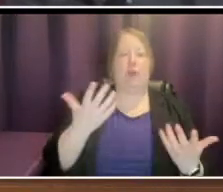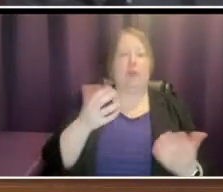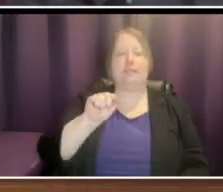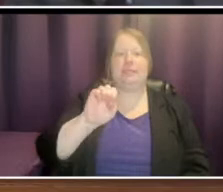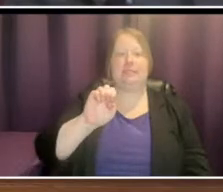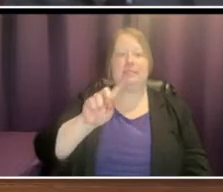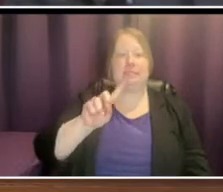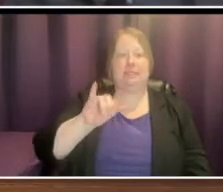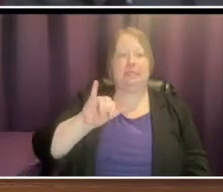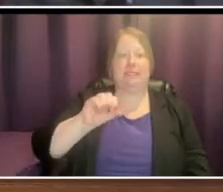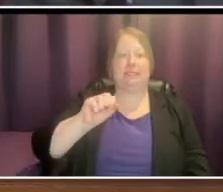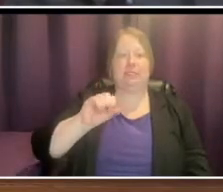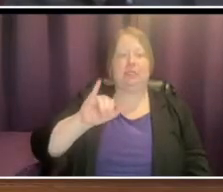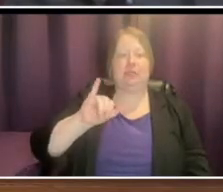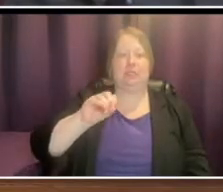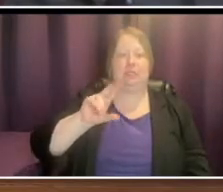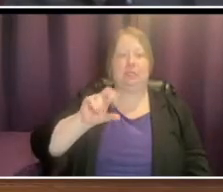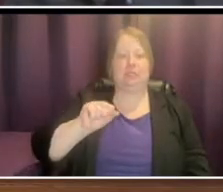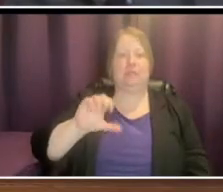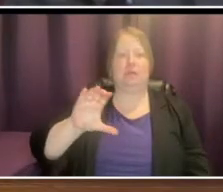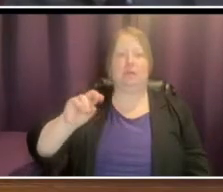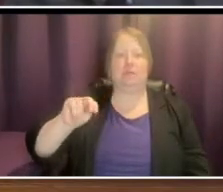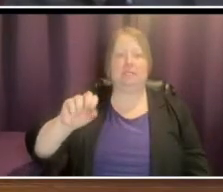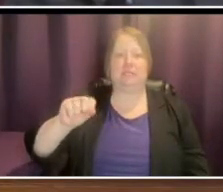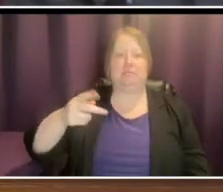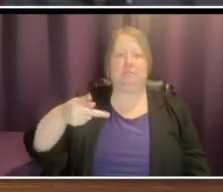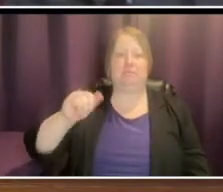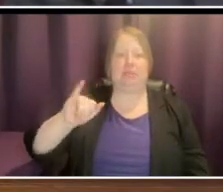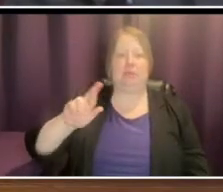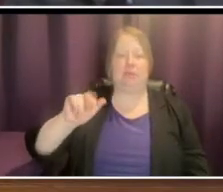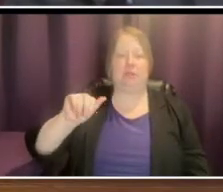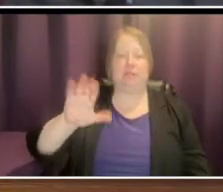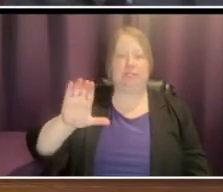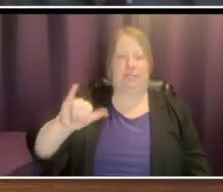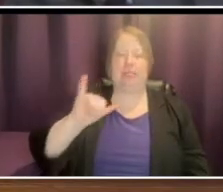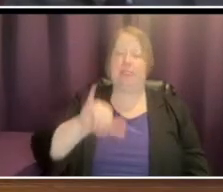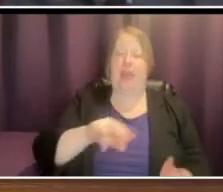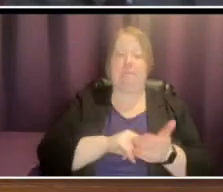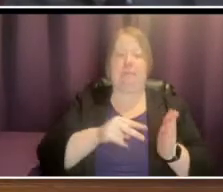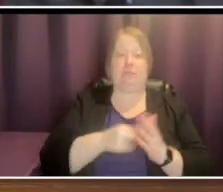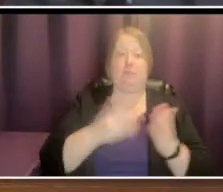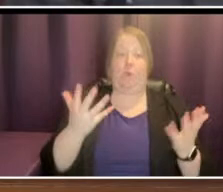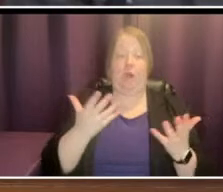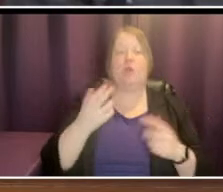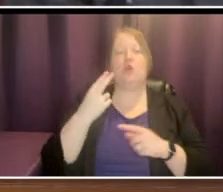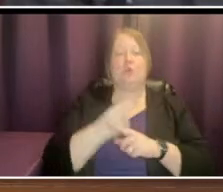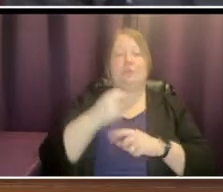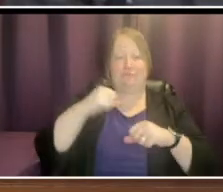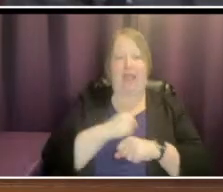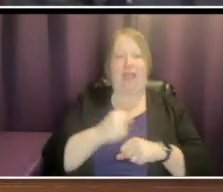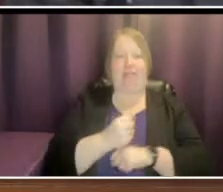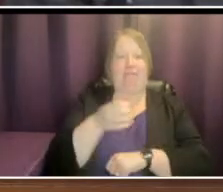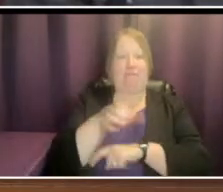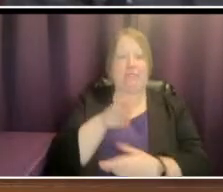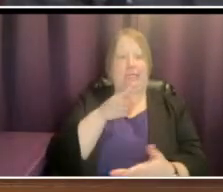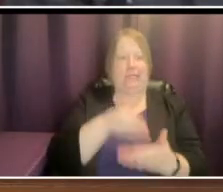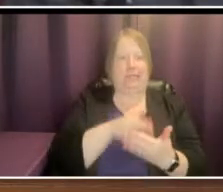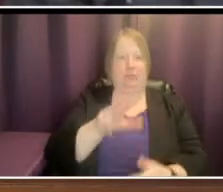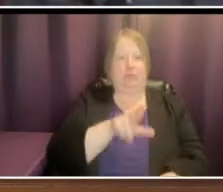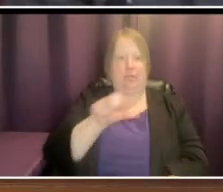is a conspiracy to use violent force against the United States, to oppose the lawful authority of the United